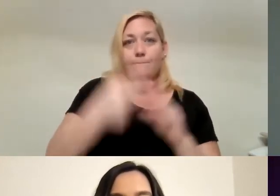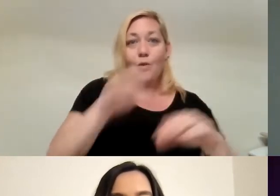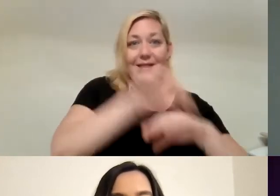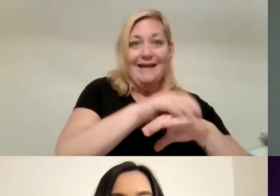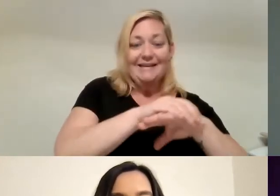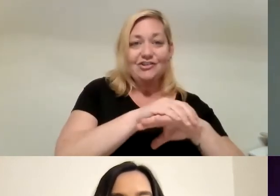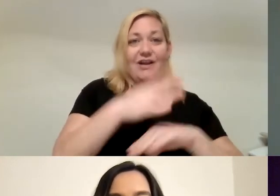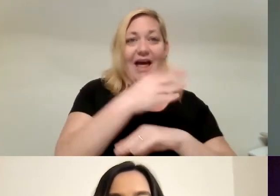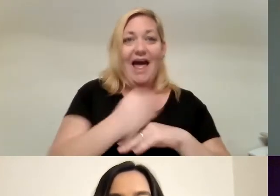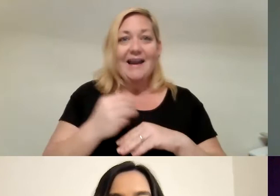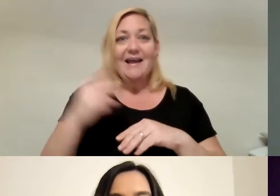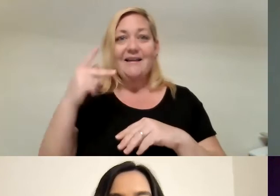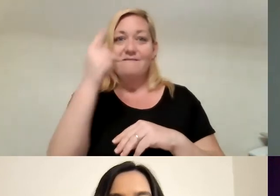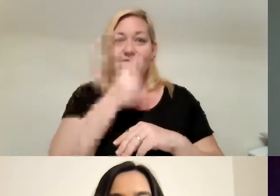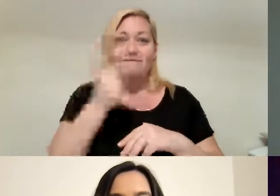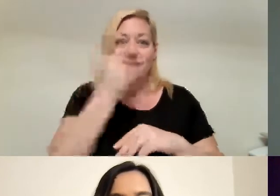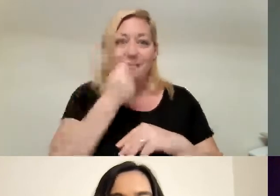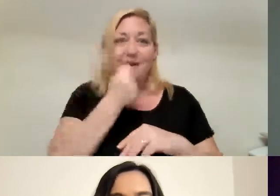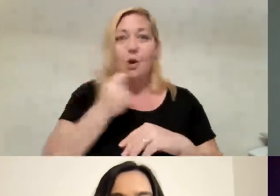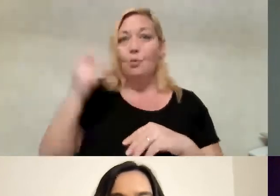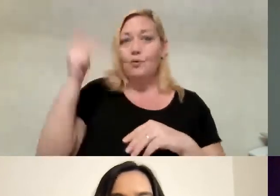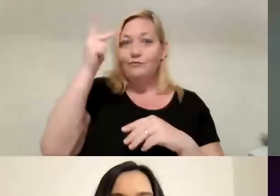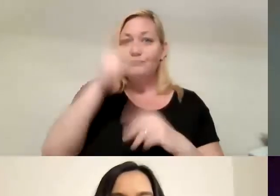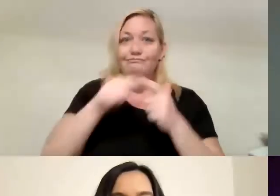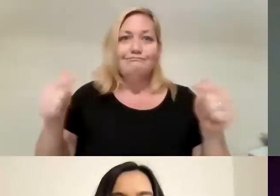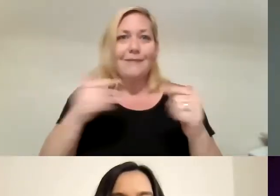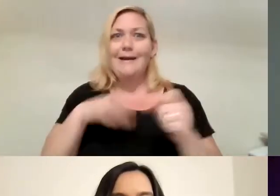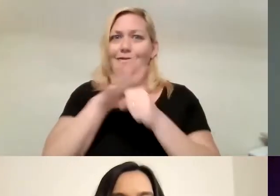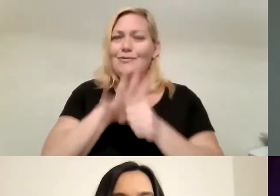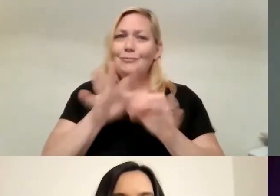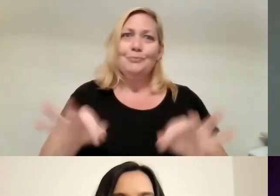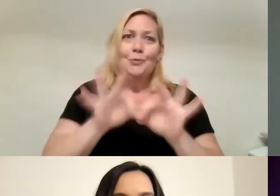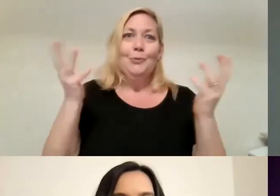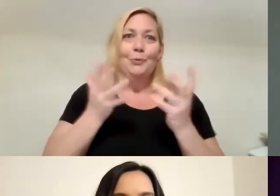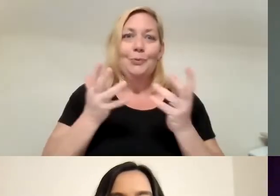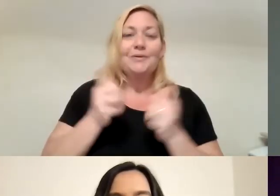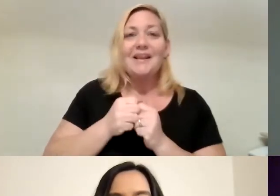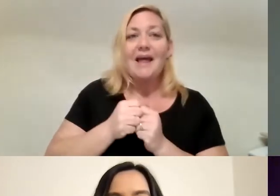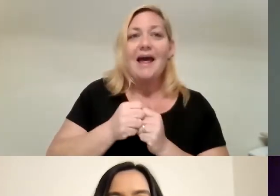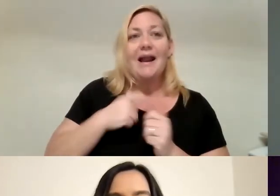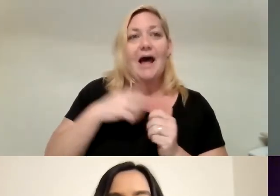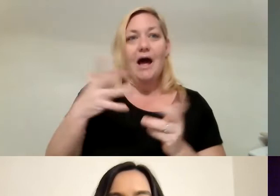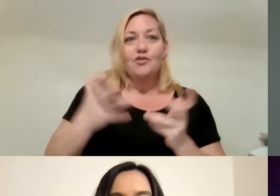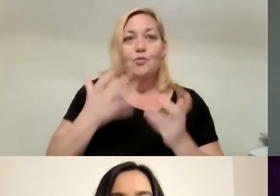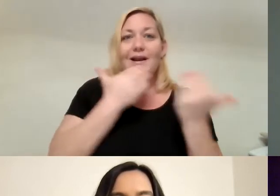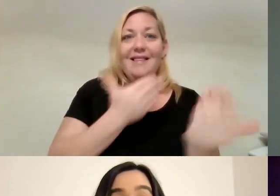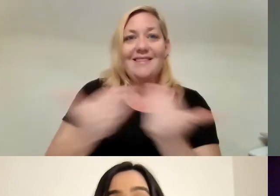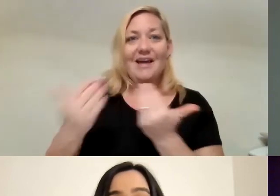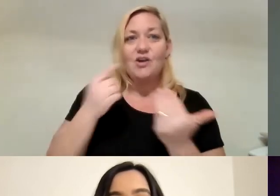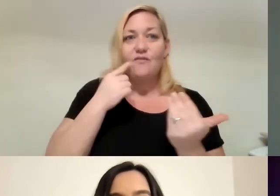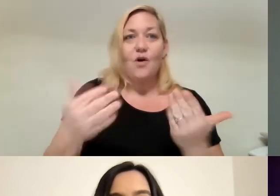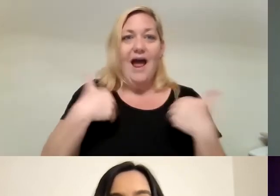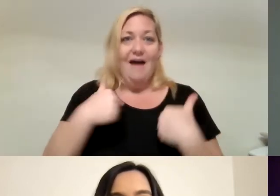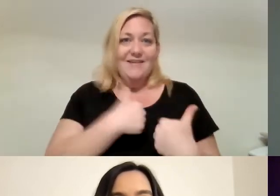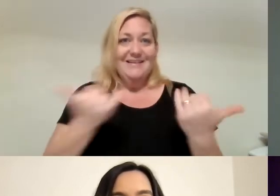English and in Filipino. I can't stress how important that is. And I just want to thank you for having